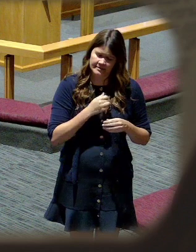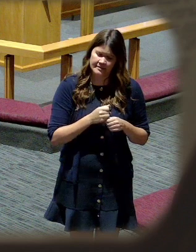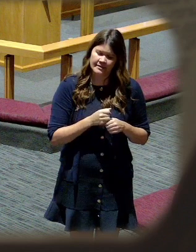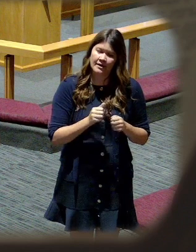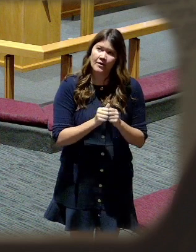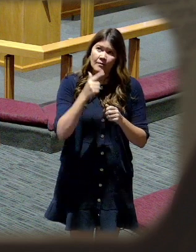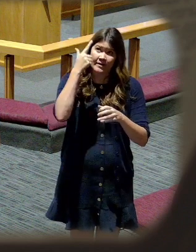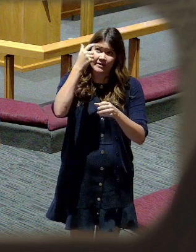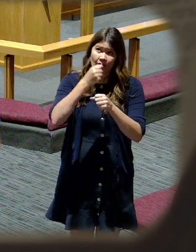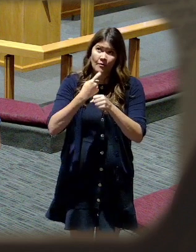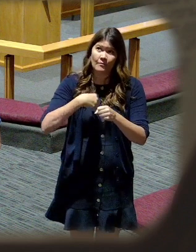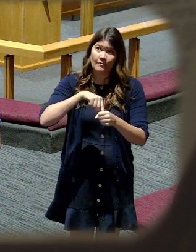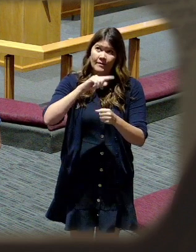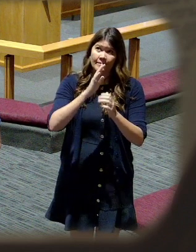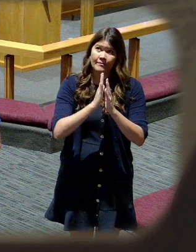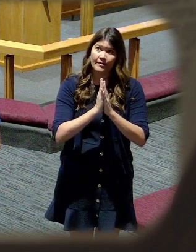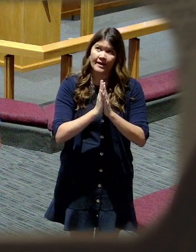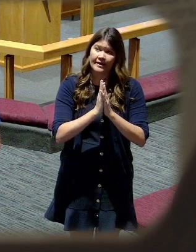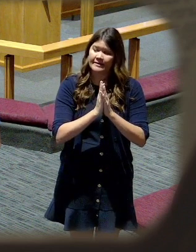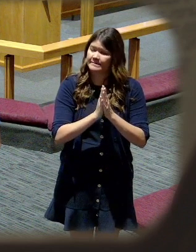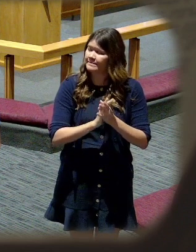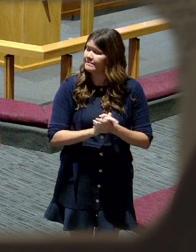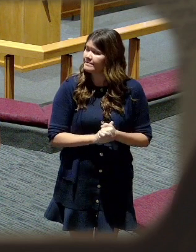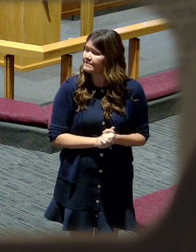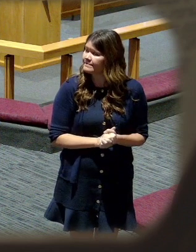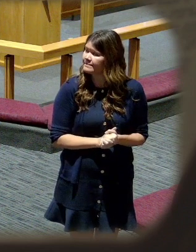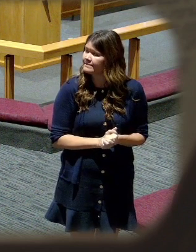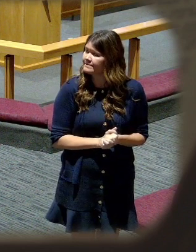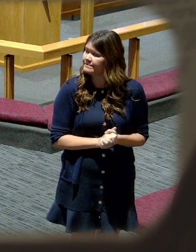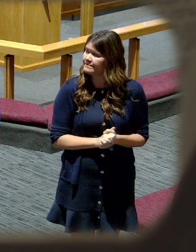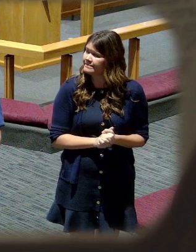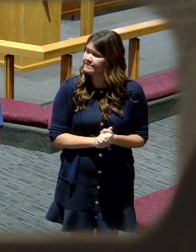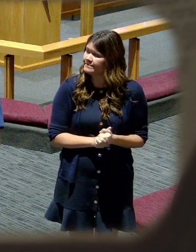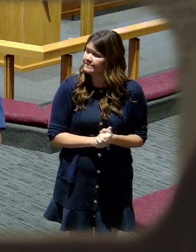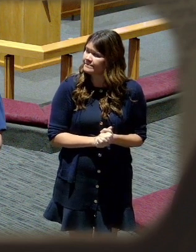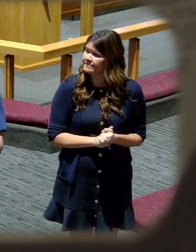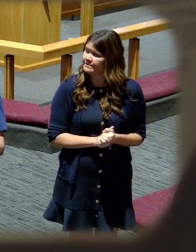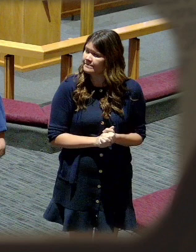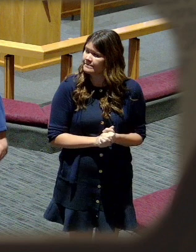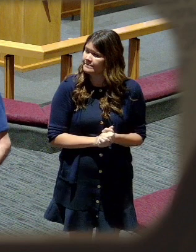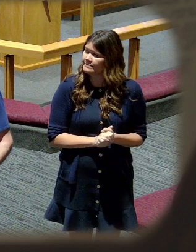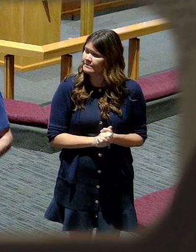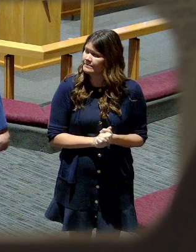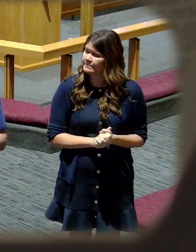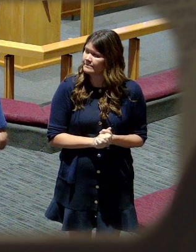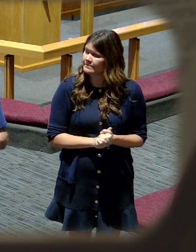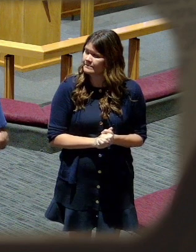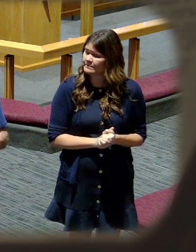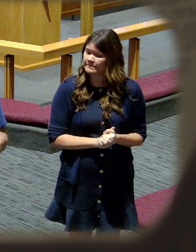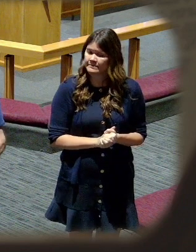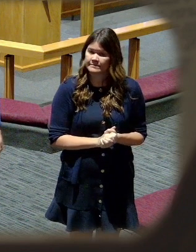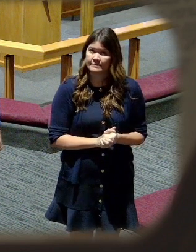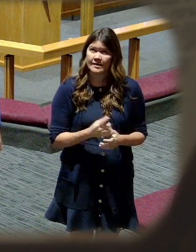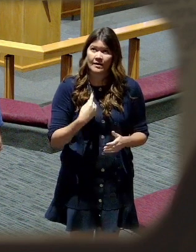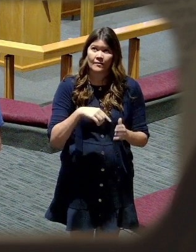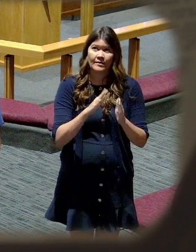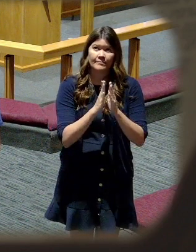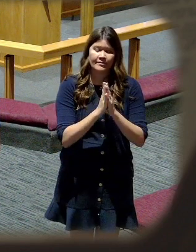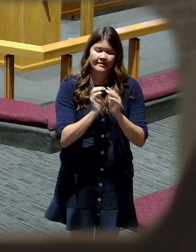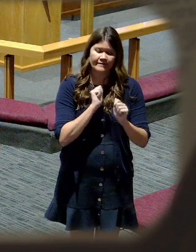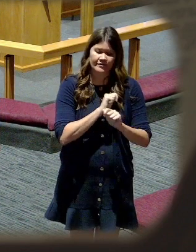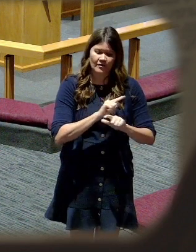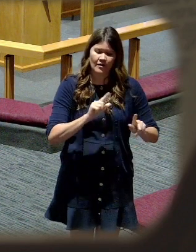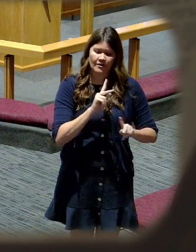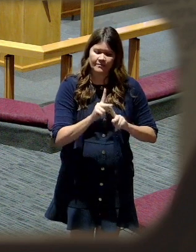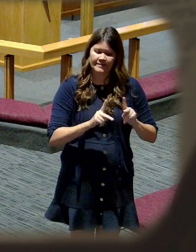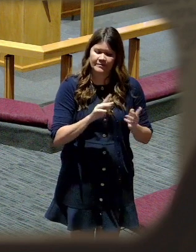With hope we pray. Amen. Come, Lord Jesus. For all those who have completed their